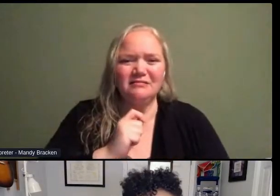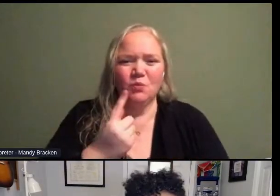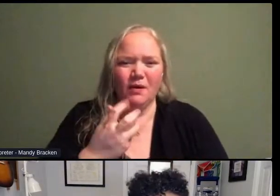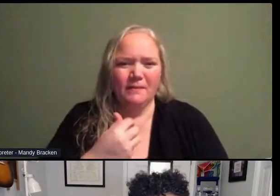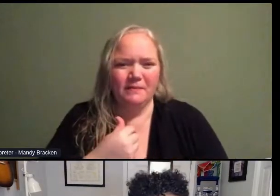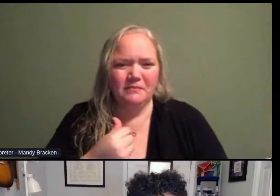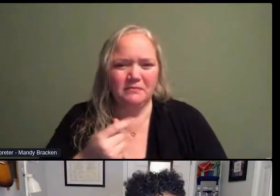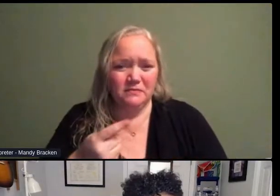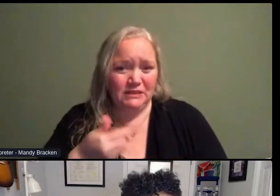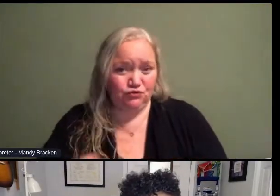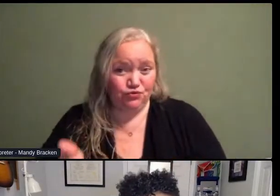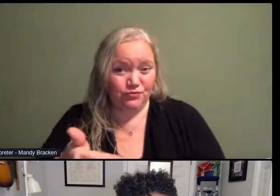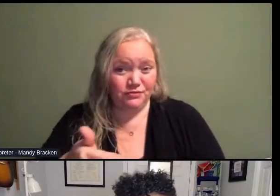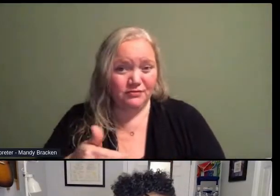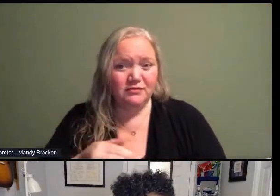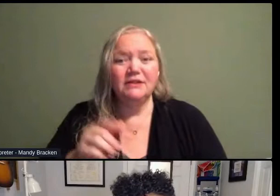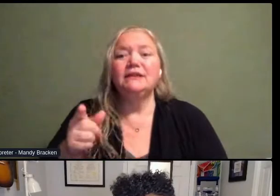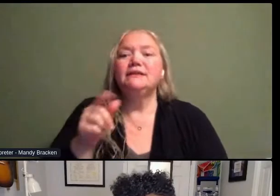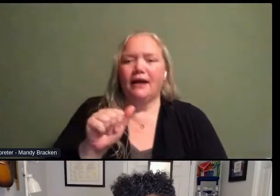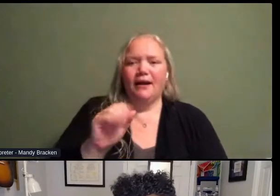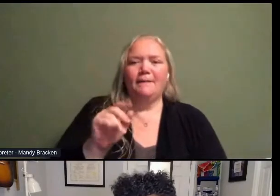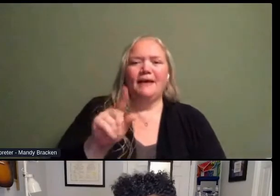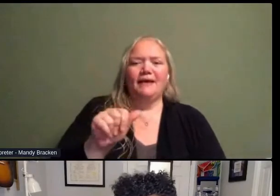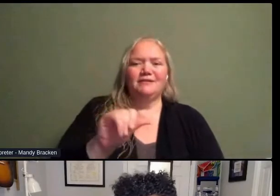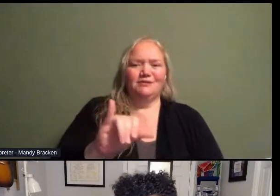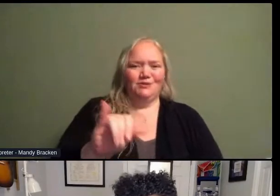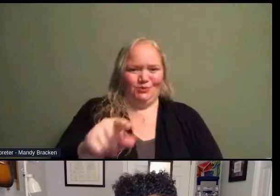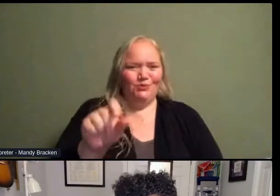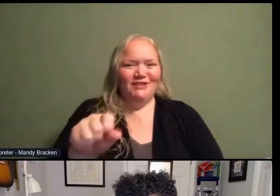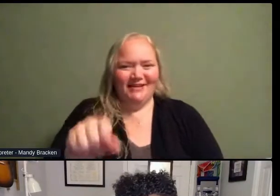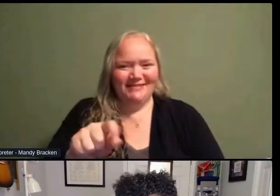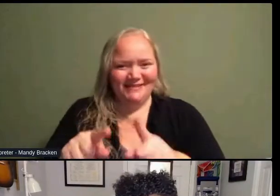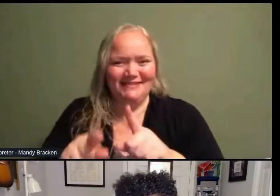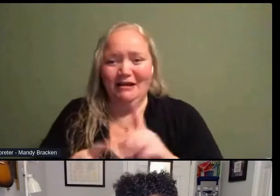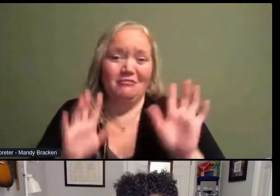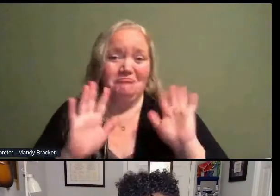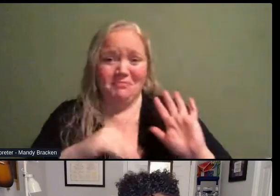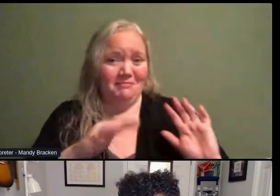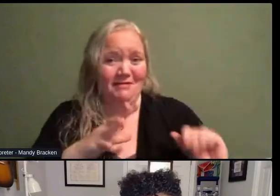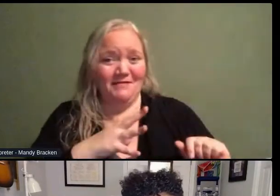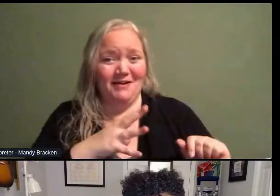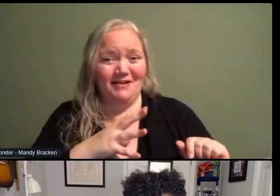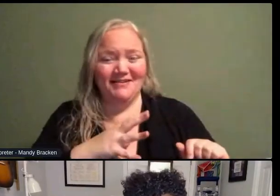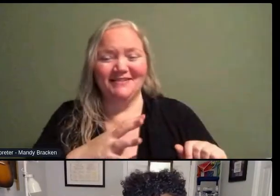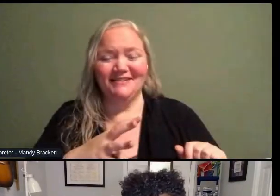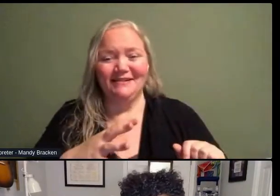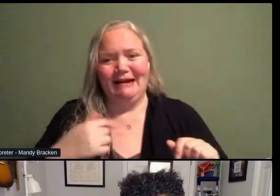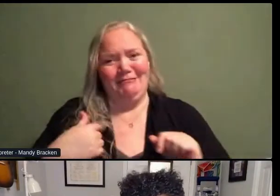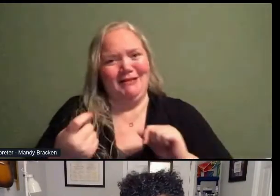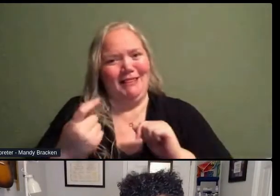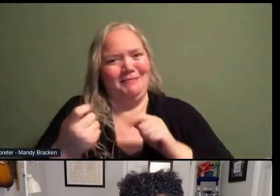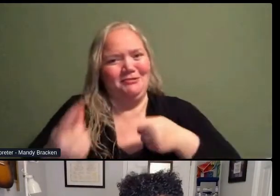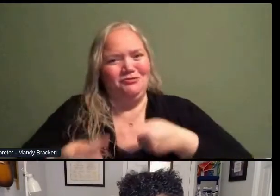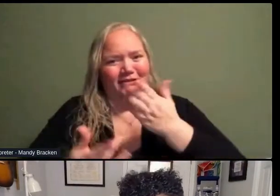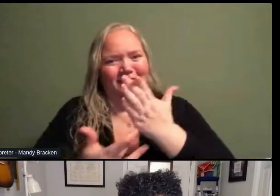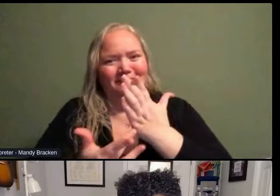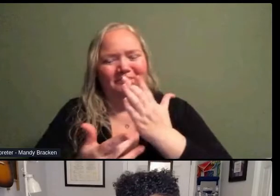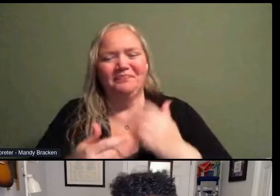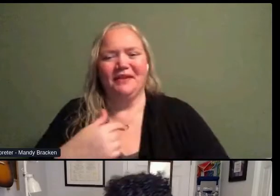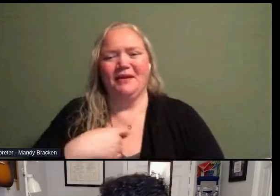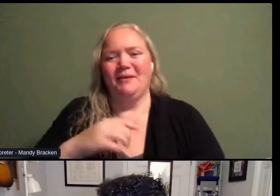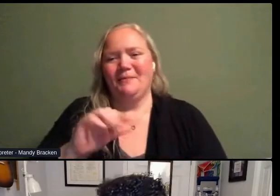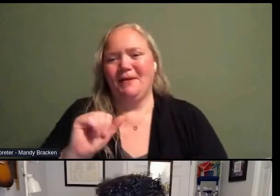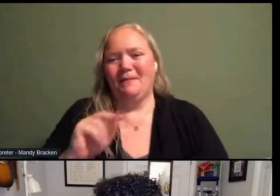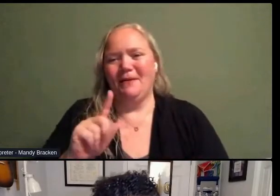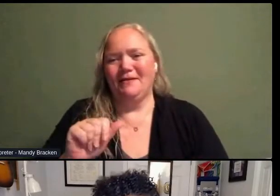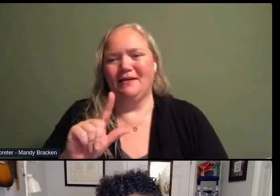Amanda. No worries. And I was having a little technology trouble. So I'm Amanda Lacquier. I'm the Chief Marketing and Development